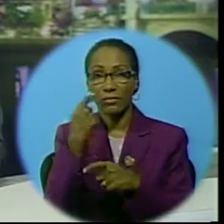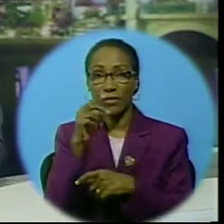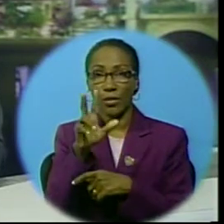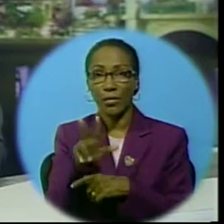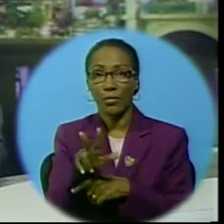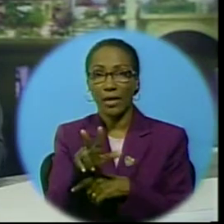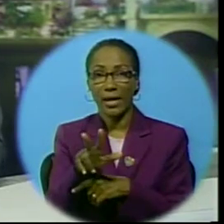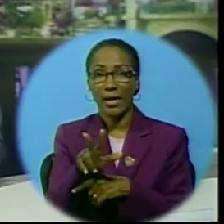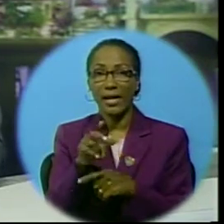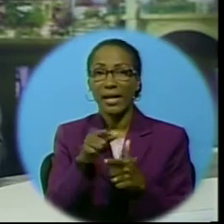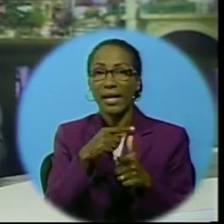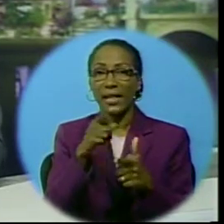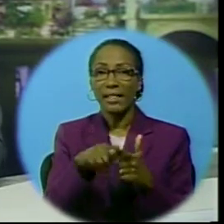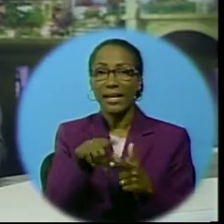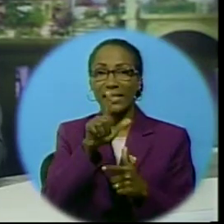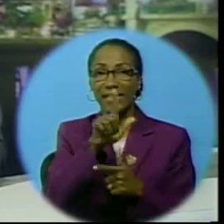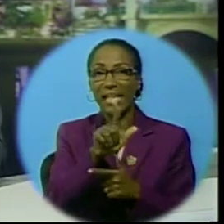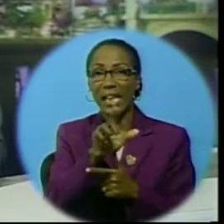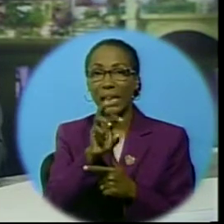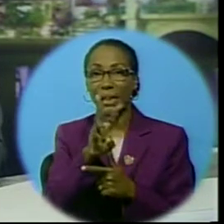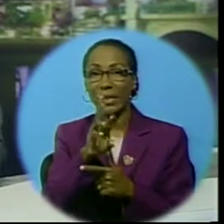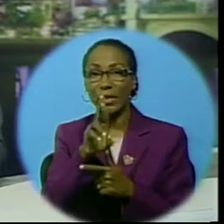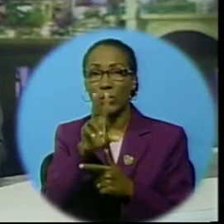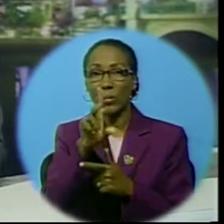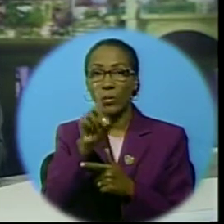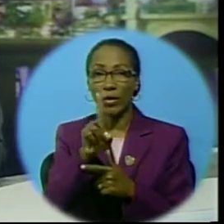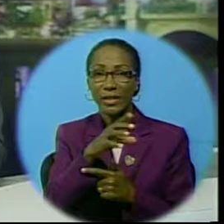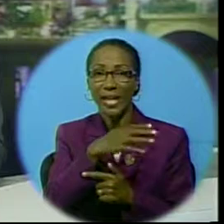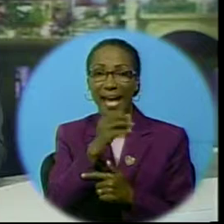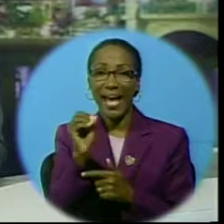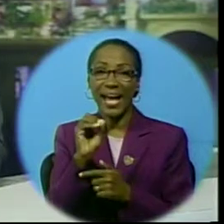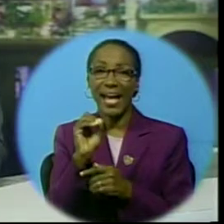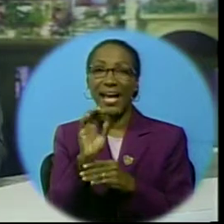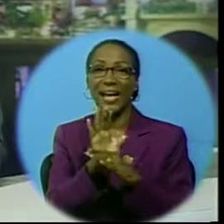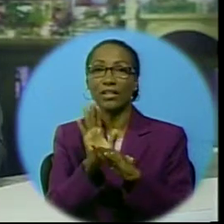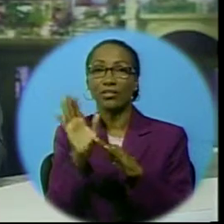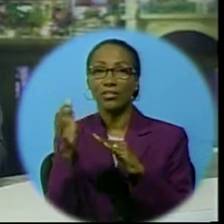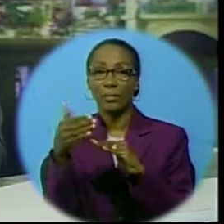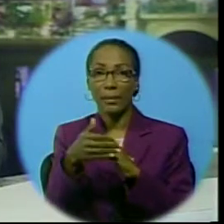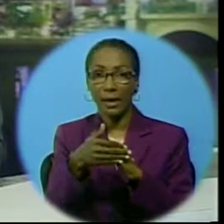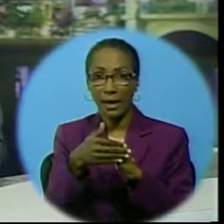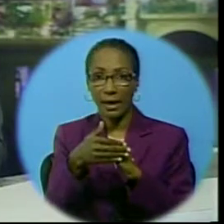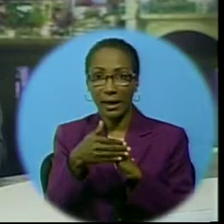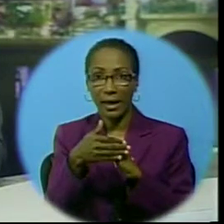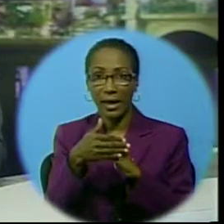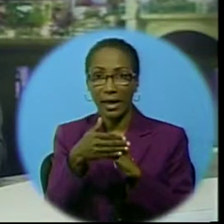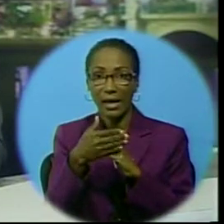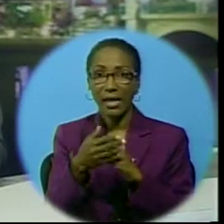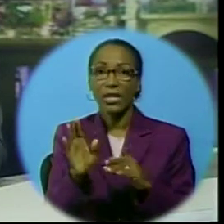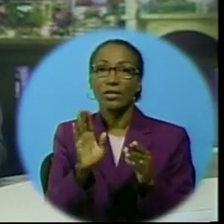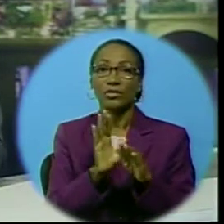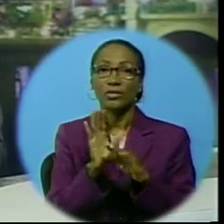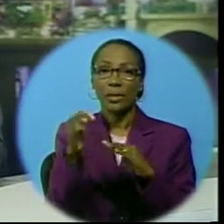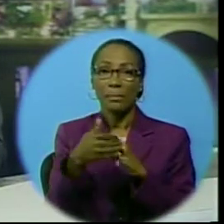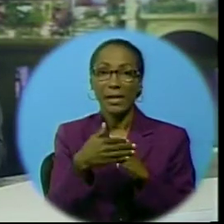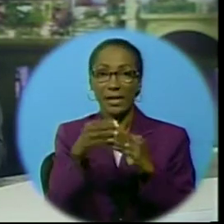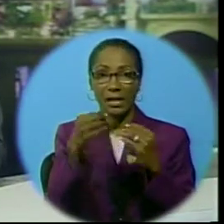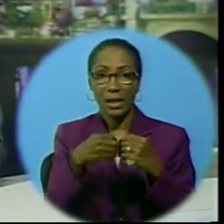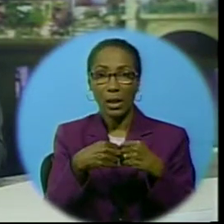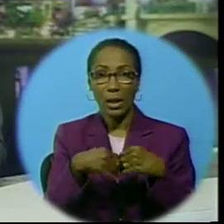the Leeward Islands Hurricanes defeated the Jamaica franchise. Yes, they actually won a match by 4 wickets. And scores Jamaica